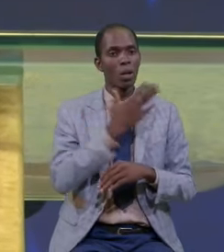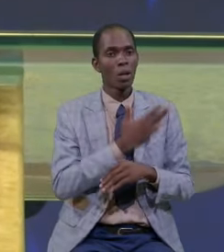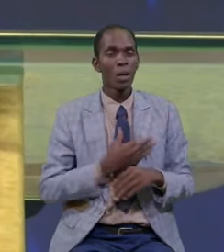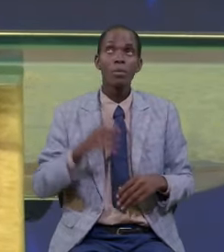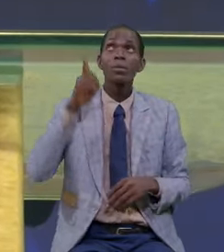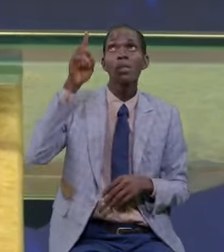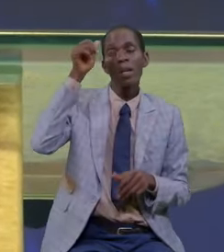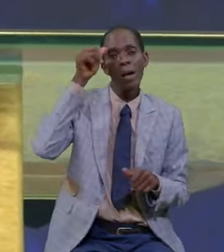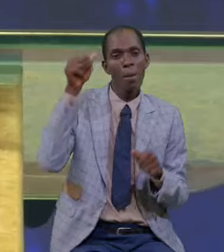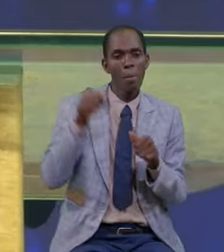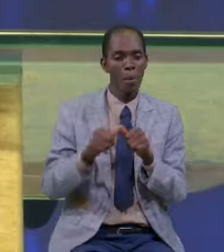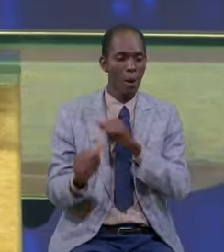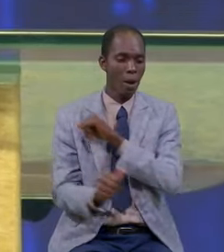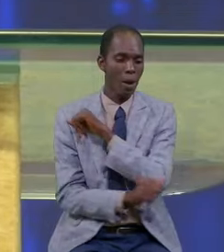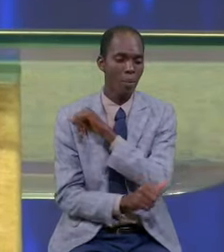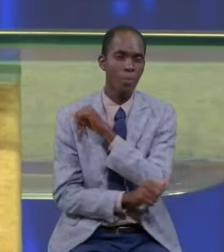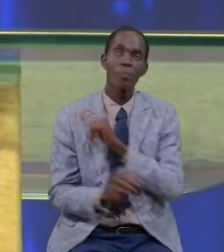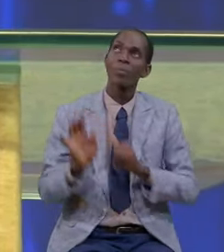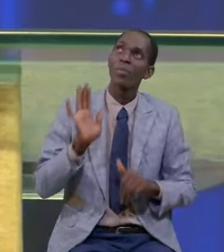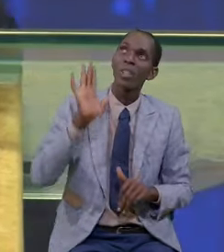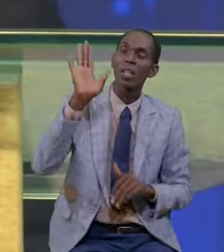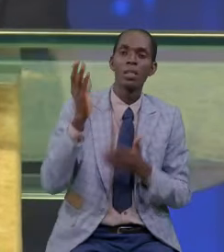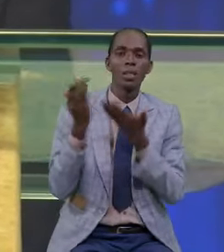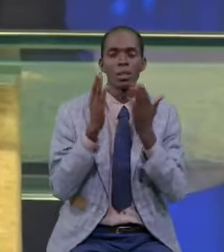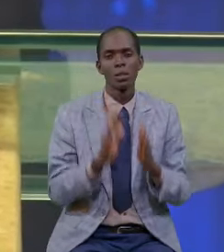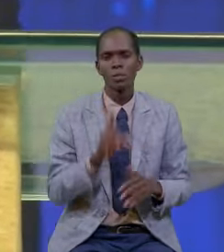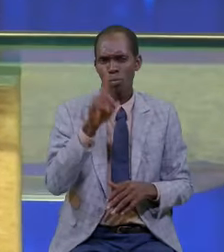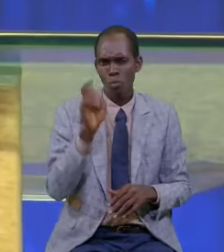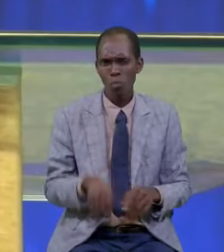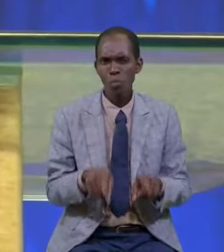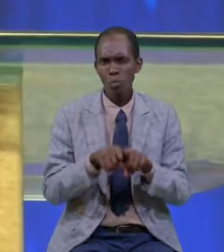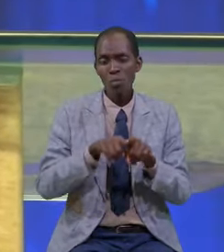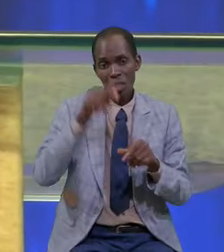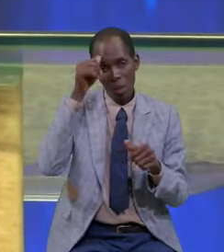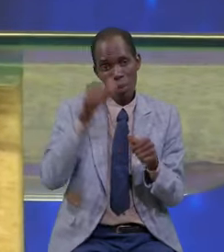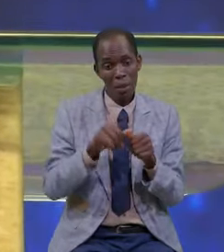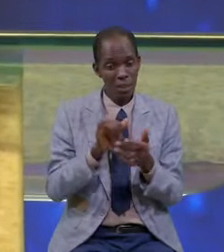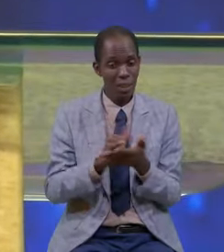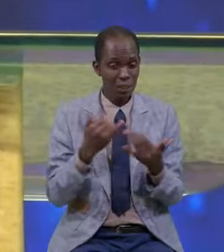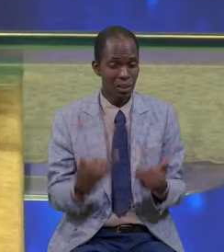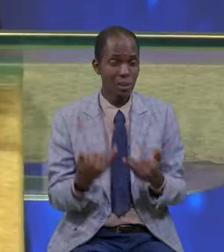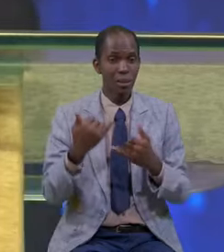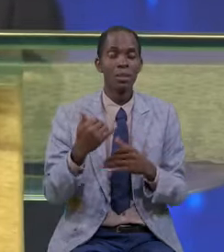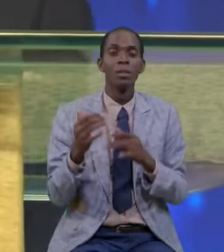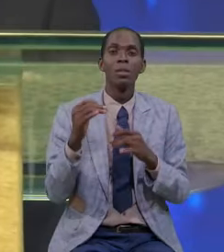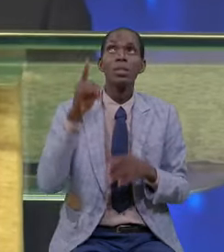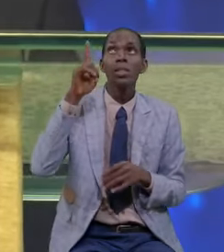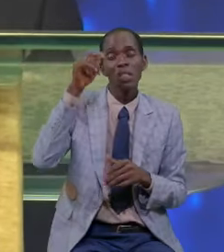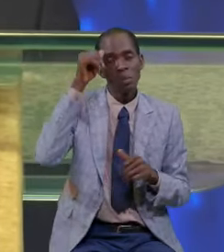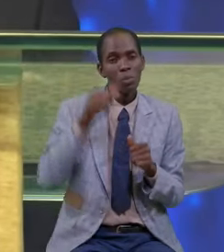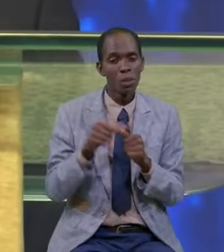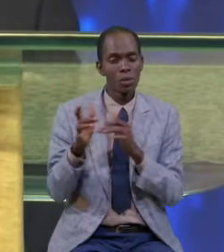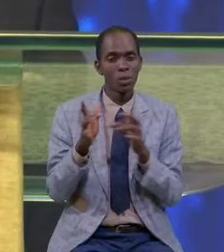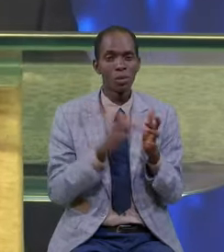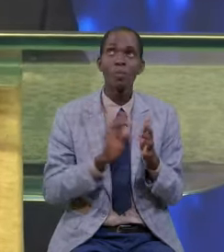Abraham, his servant. And you must remember that now he remembers Jesus, his son.